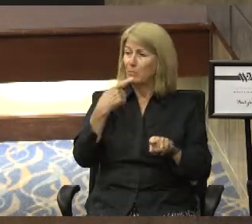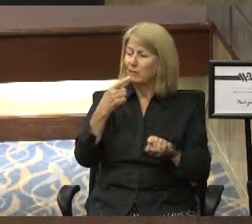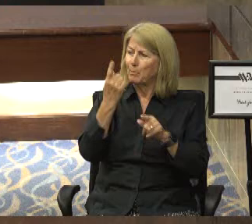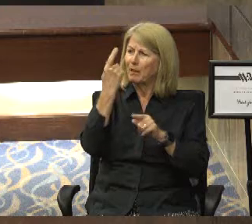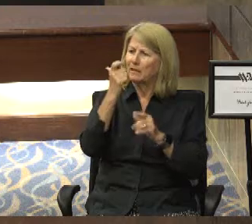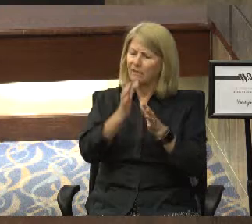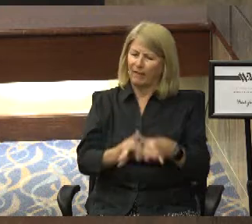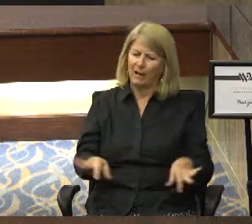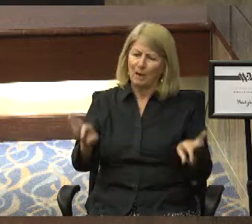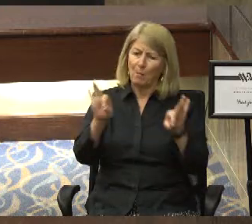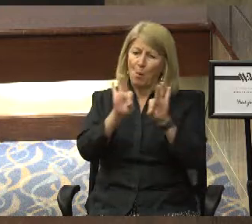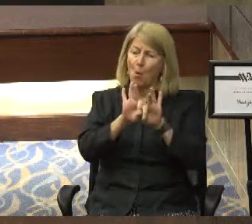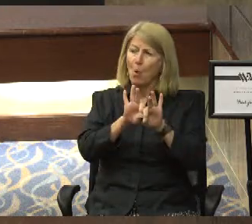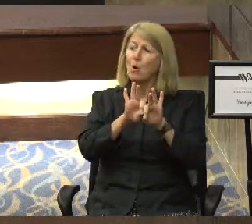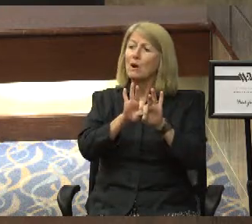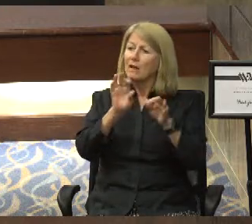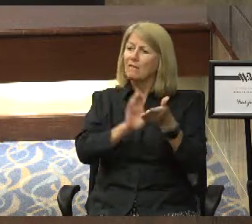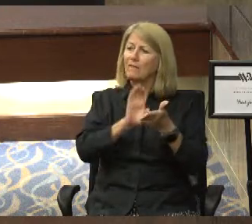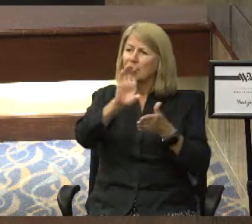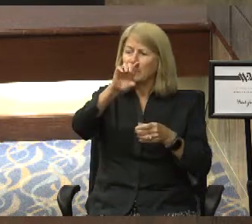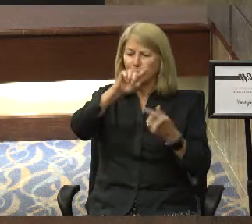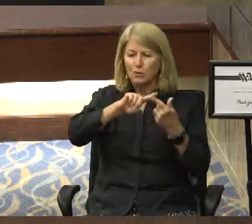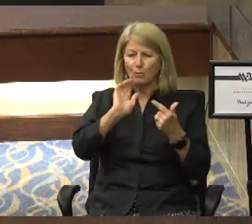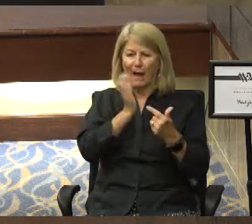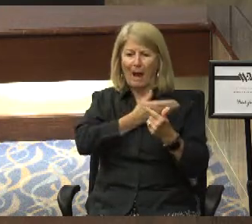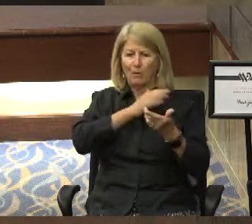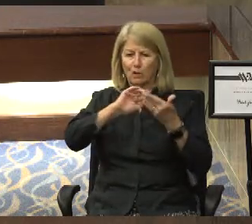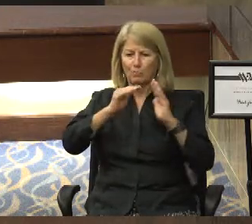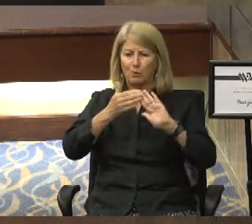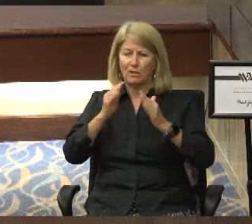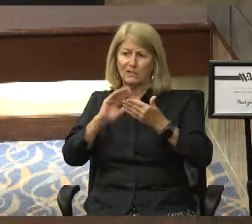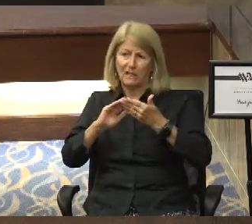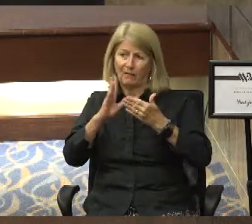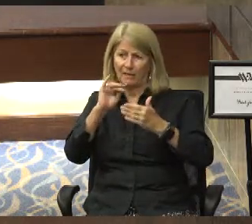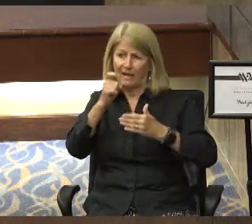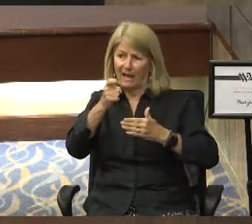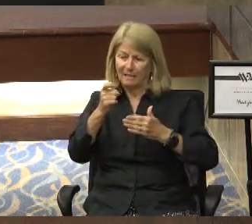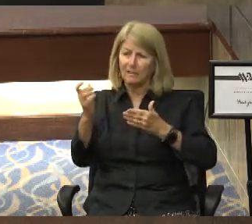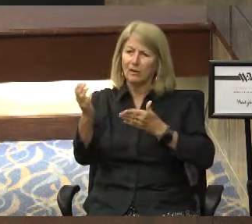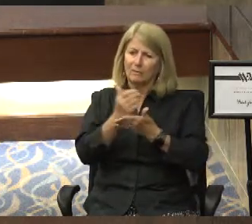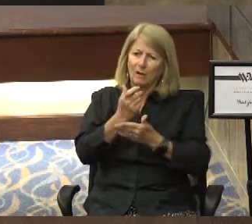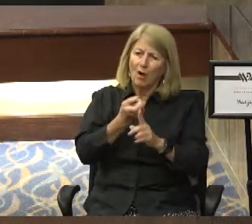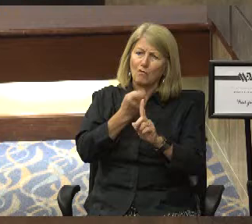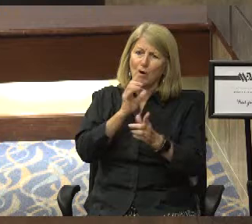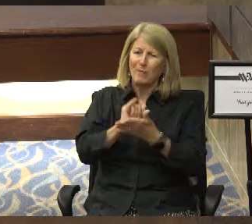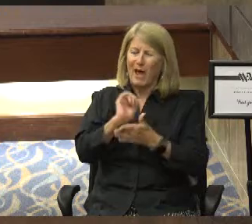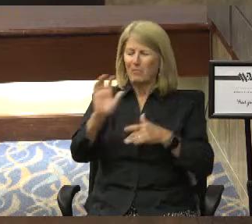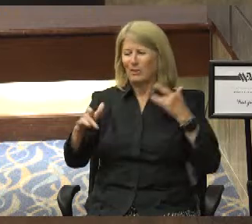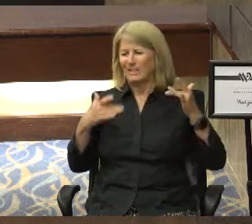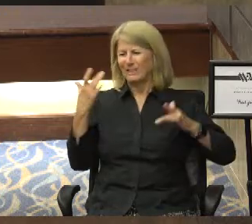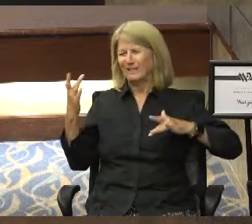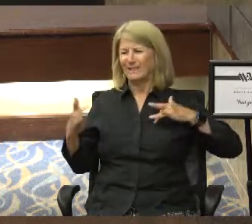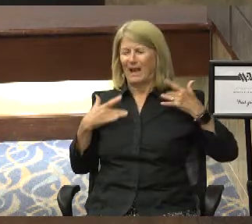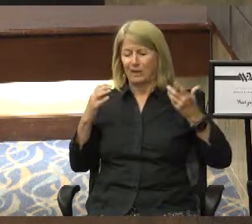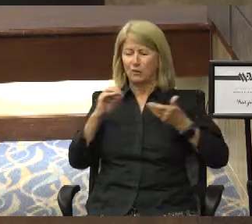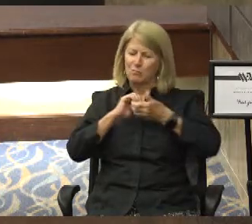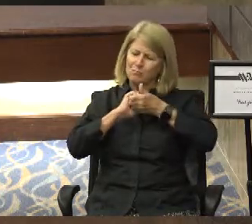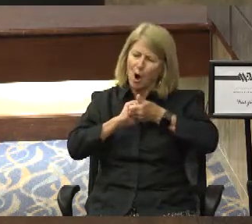significant capital investment into our community and the tax revenue that will certainly be generated from that. And so excited to